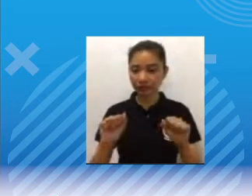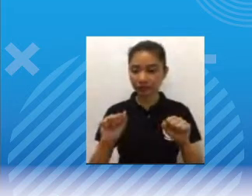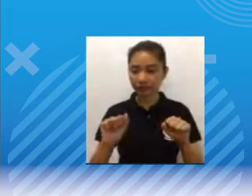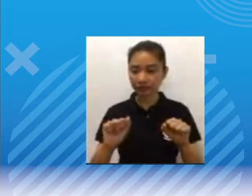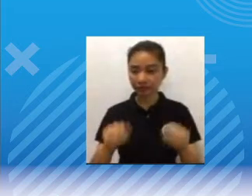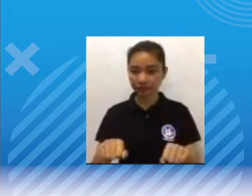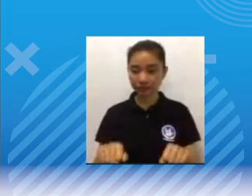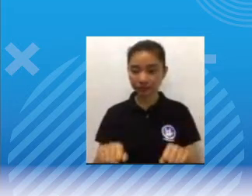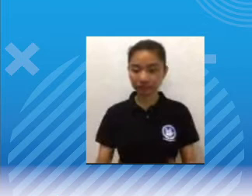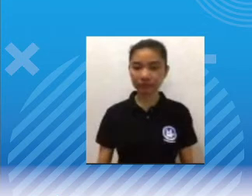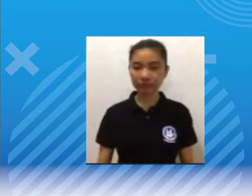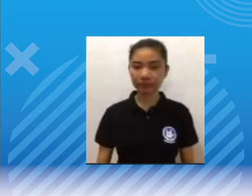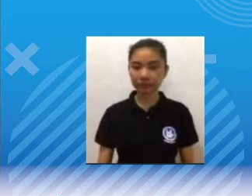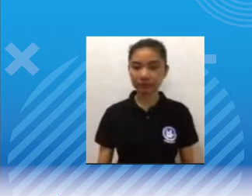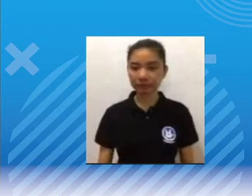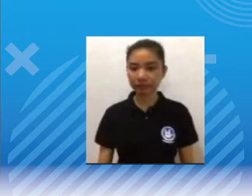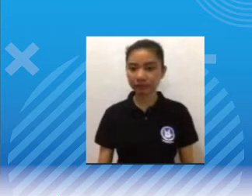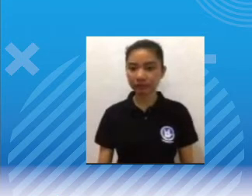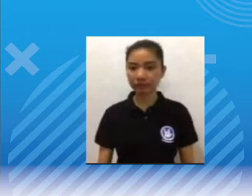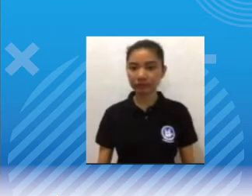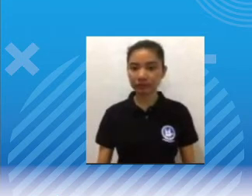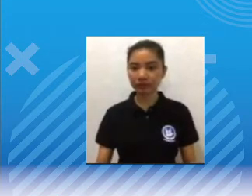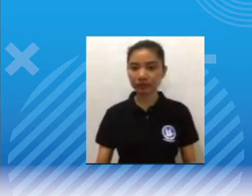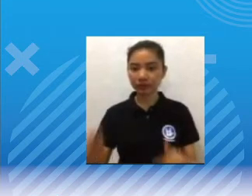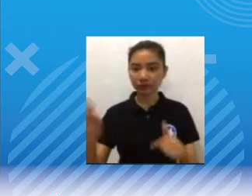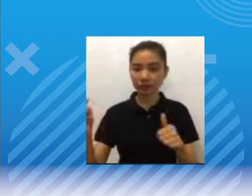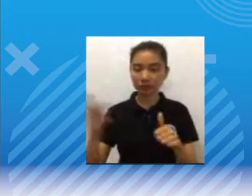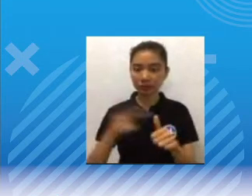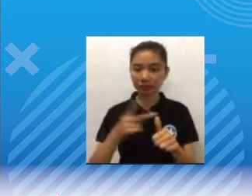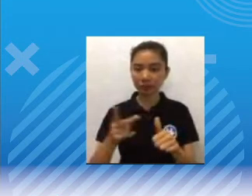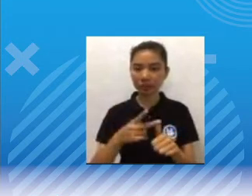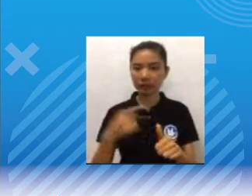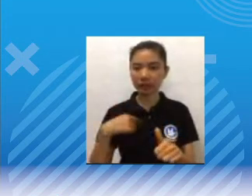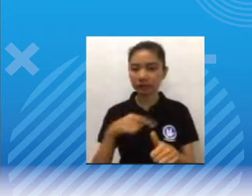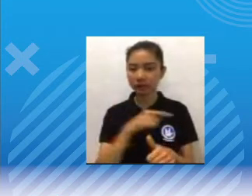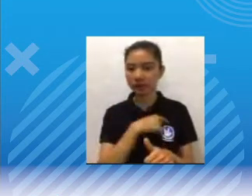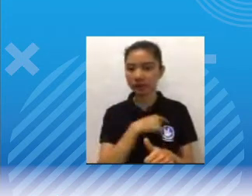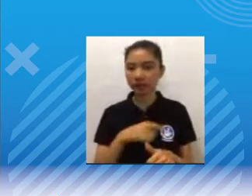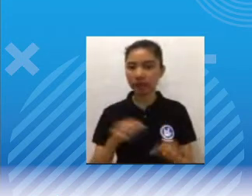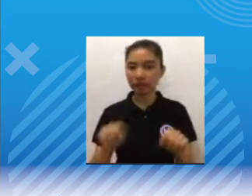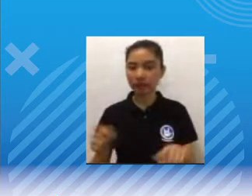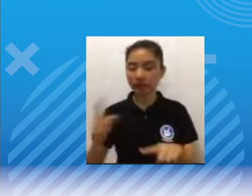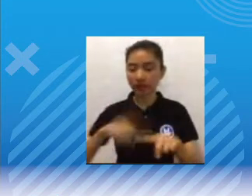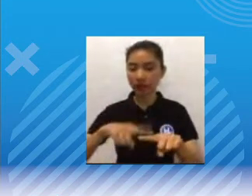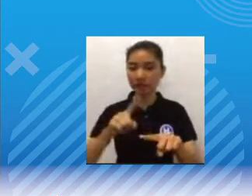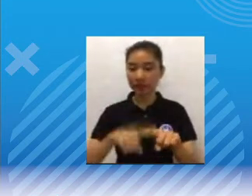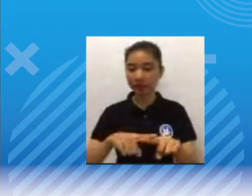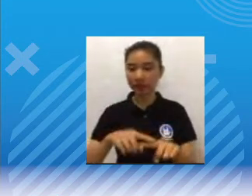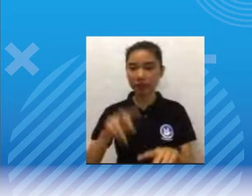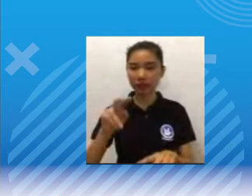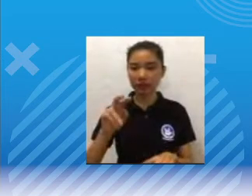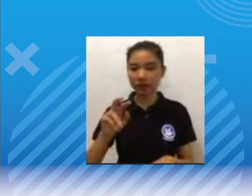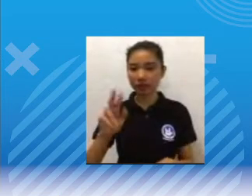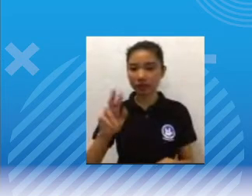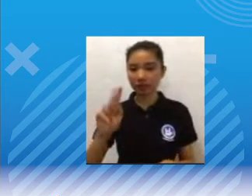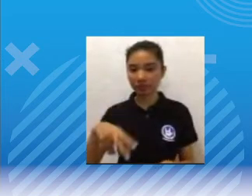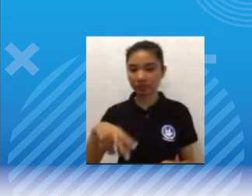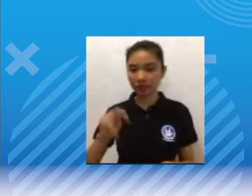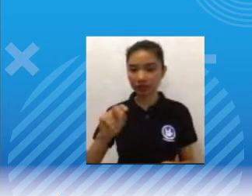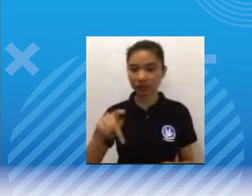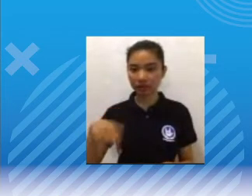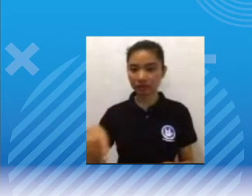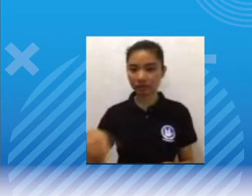PD priorities na pwede nating na nakadepende dun sa PPST na pwede nating ibigay sa ating mga